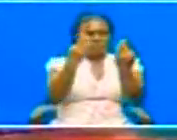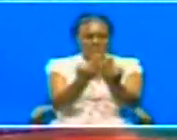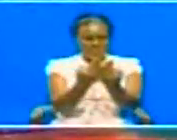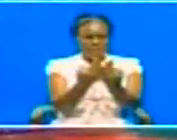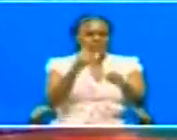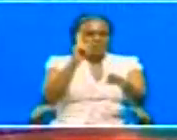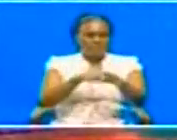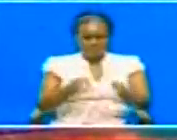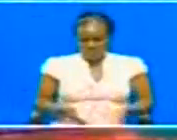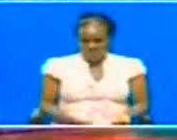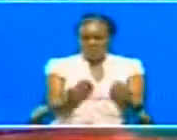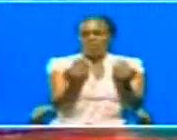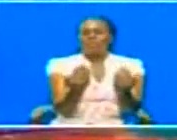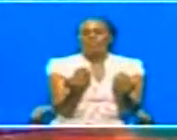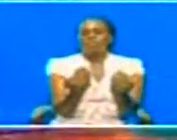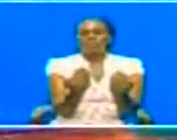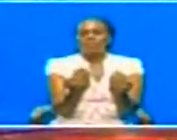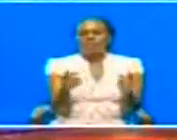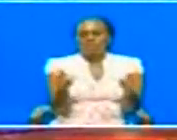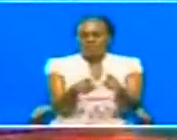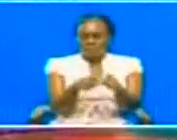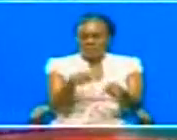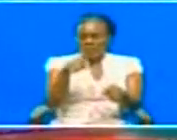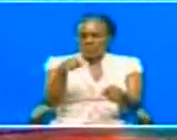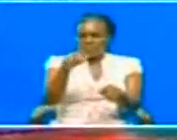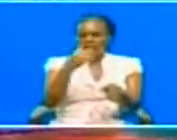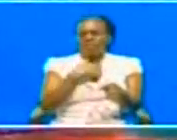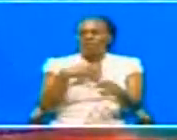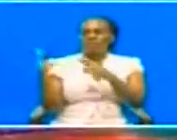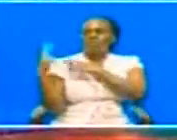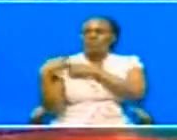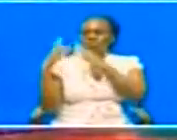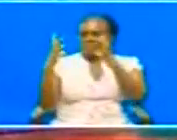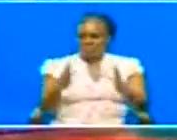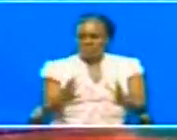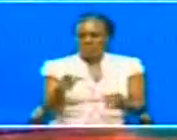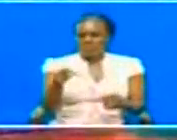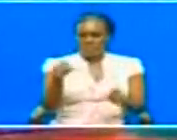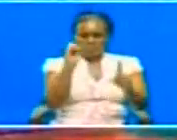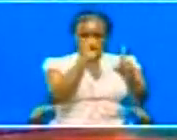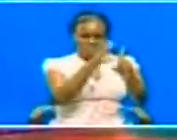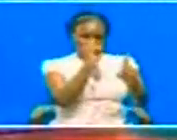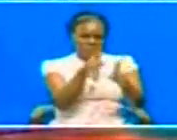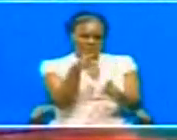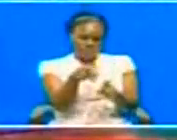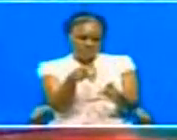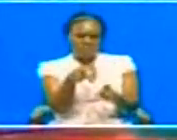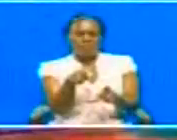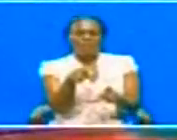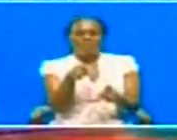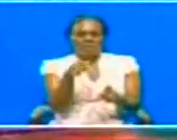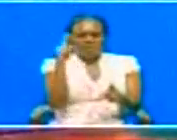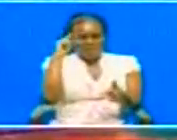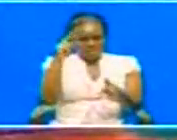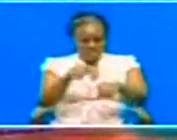like that. And there we are playing a very good, big role, because I have people like Grace who are role models. Because parents also tend to get worried that